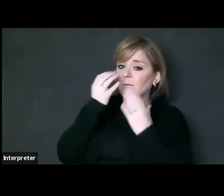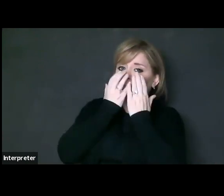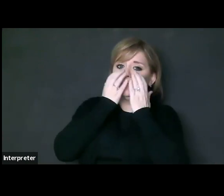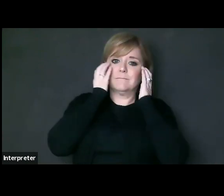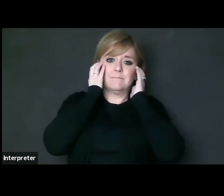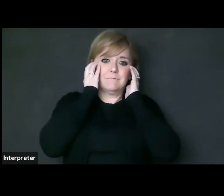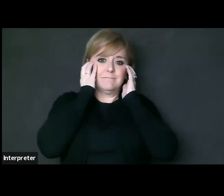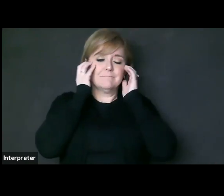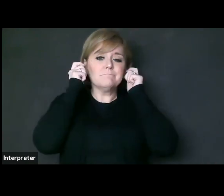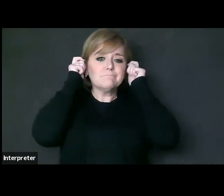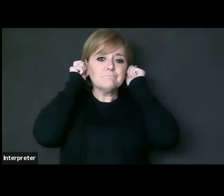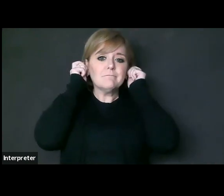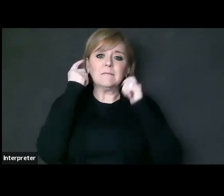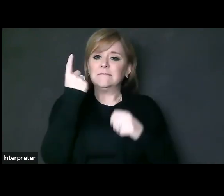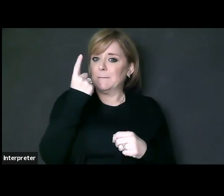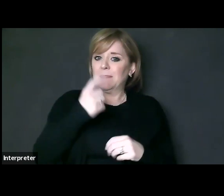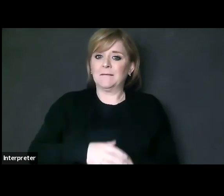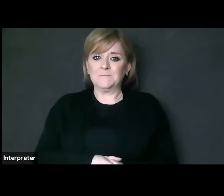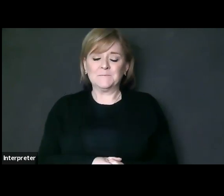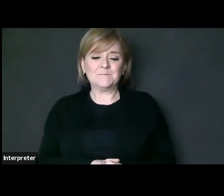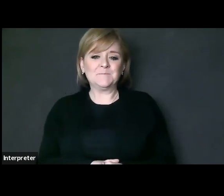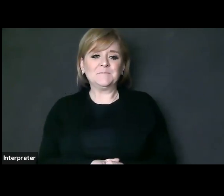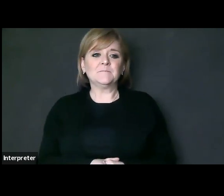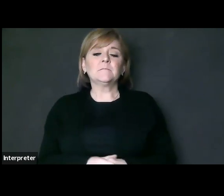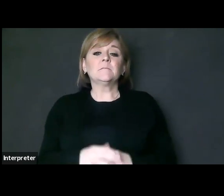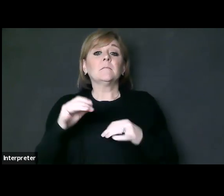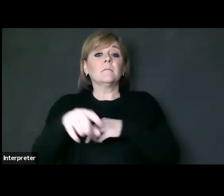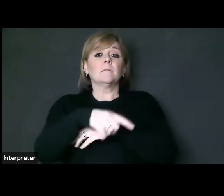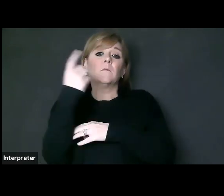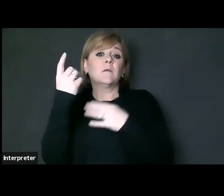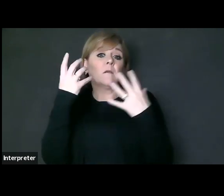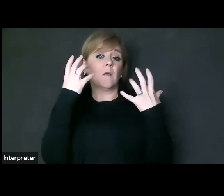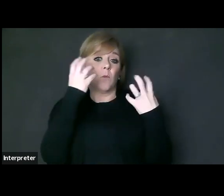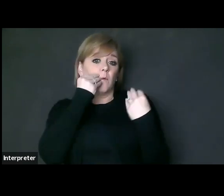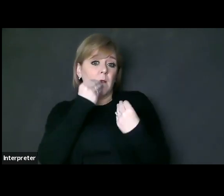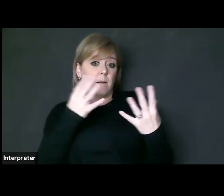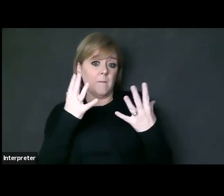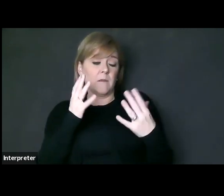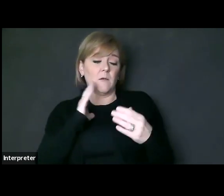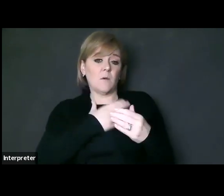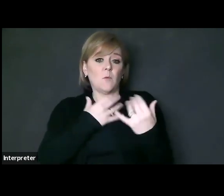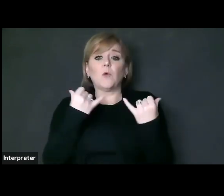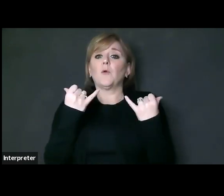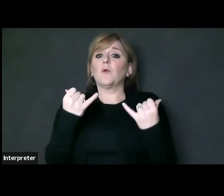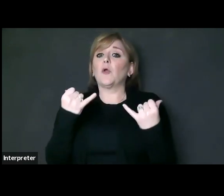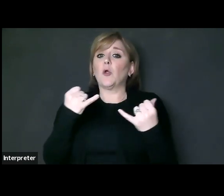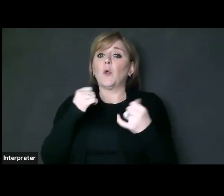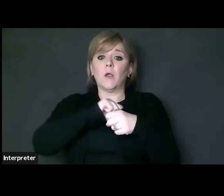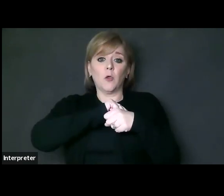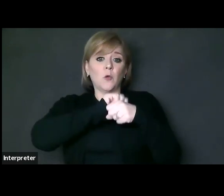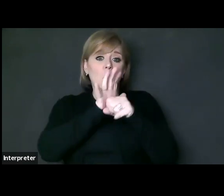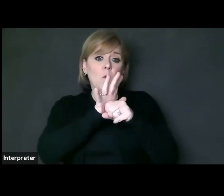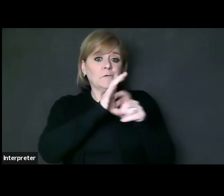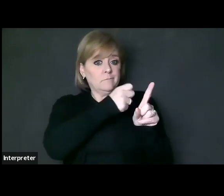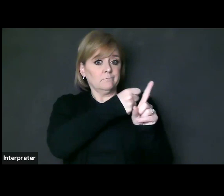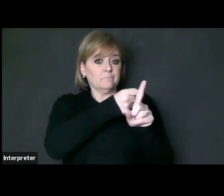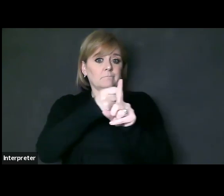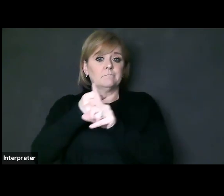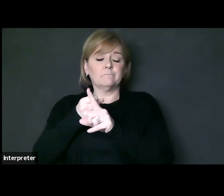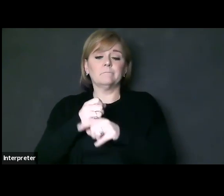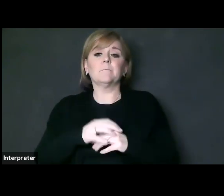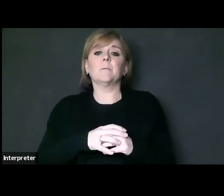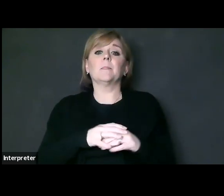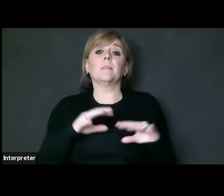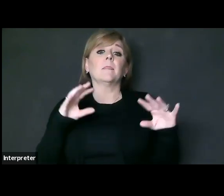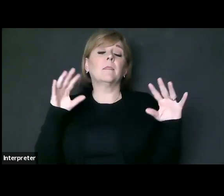of facial covering. Today, I'm going to update you quickly on our current COVID-19 cases.